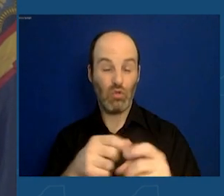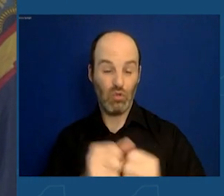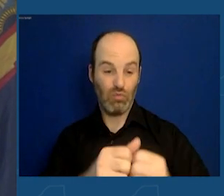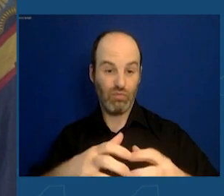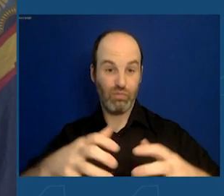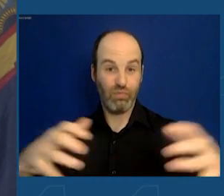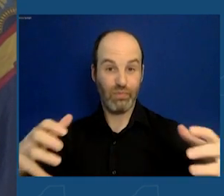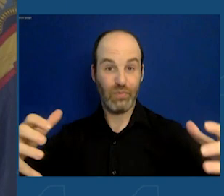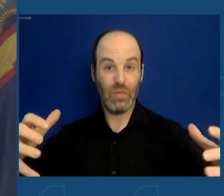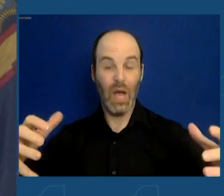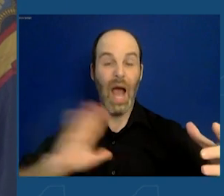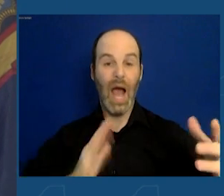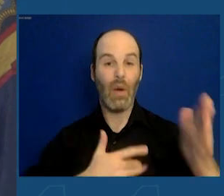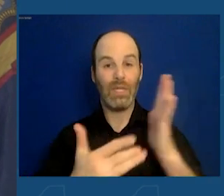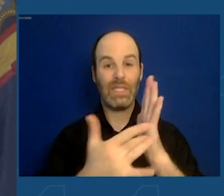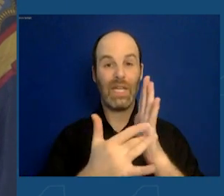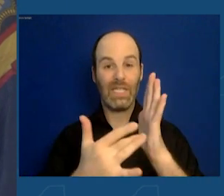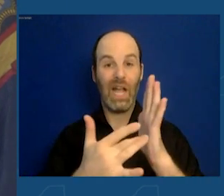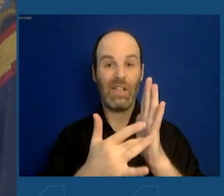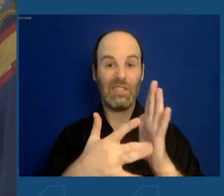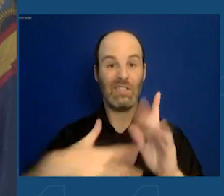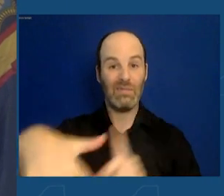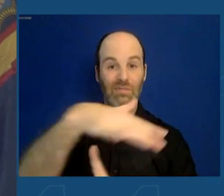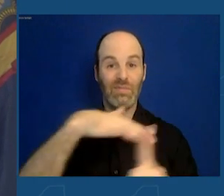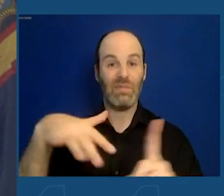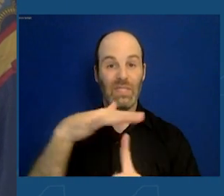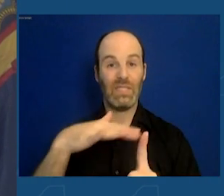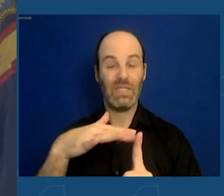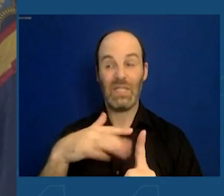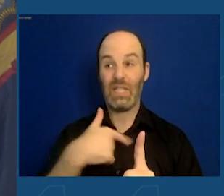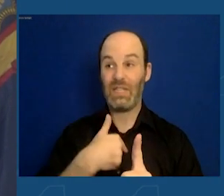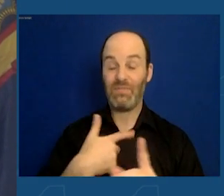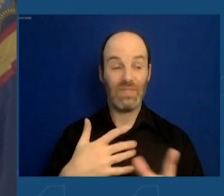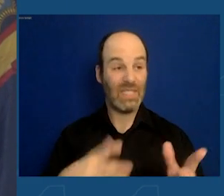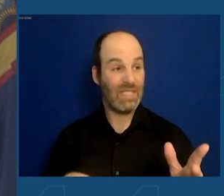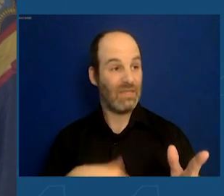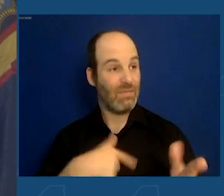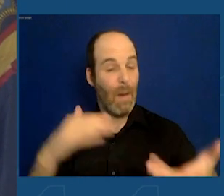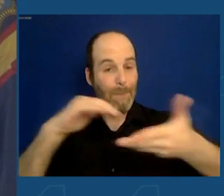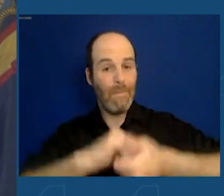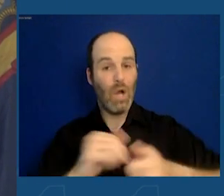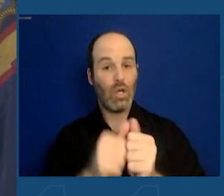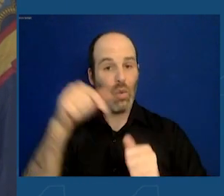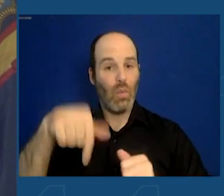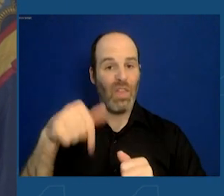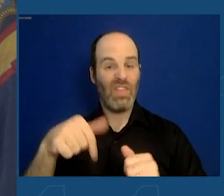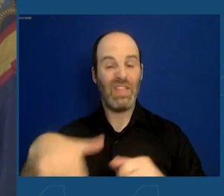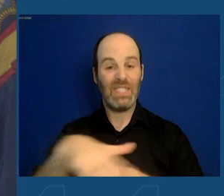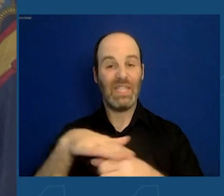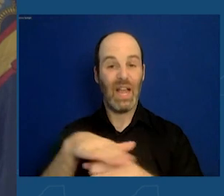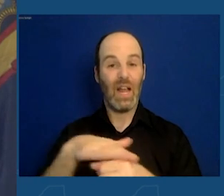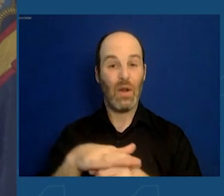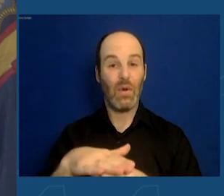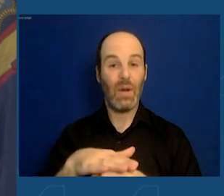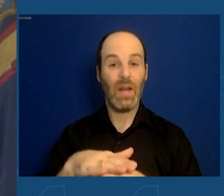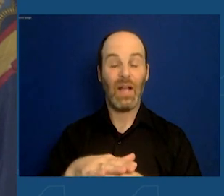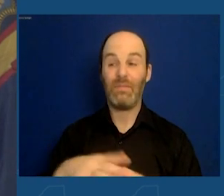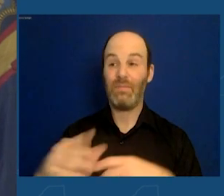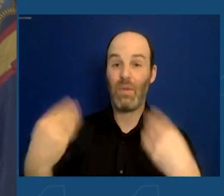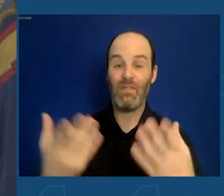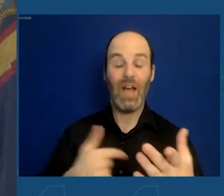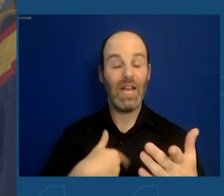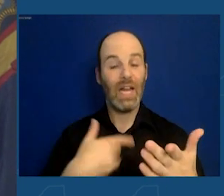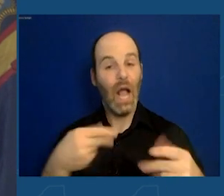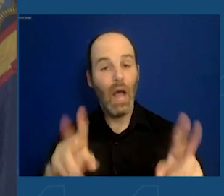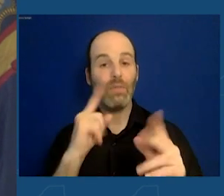technology ecosystem finds a partner in the Mohawk Valley site. By providing opportunities for tech industries to